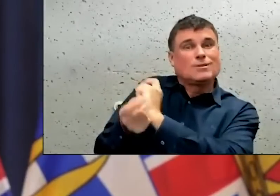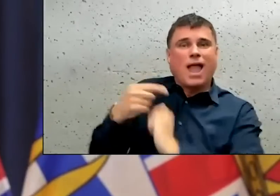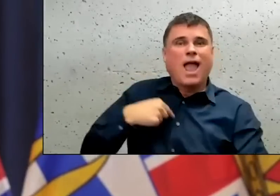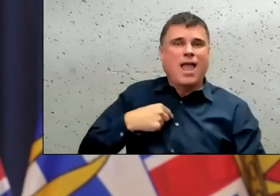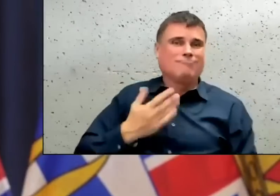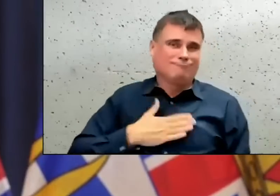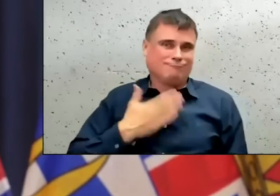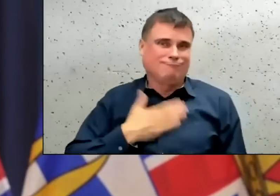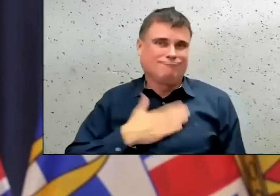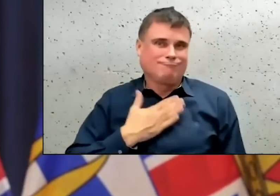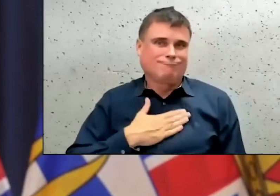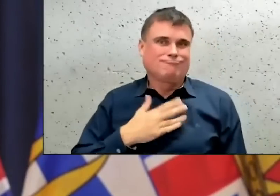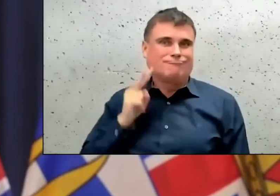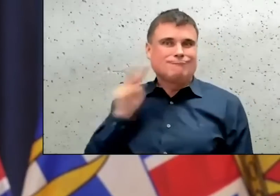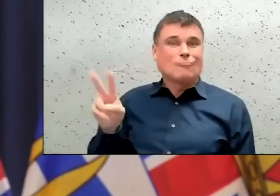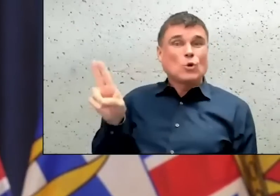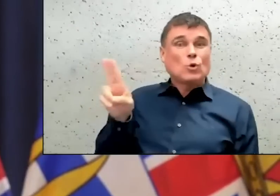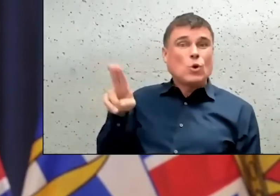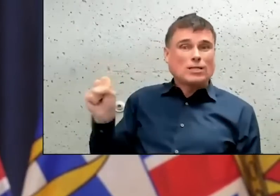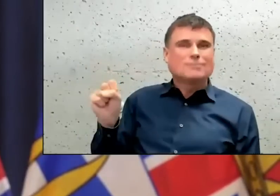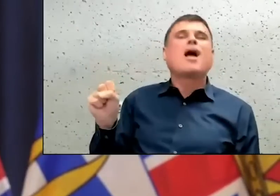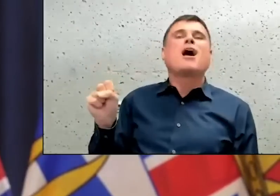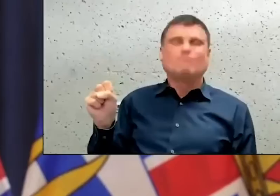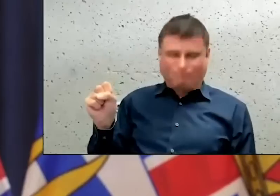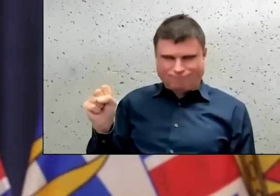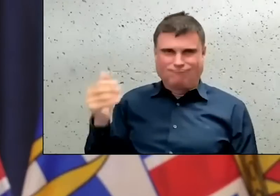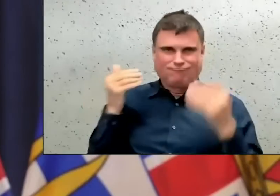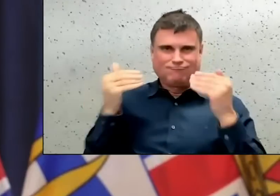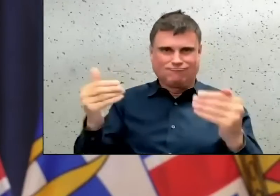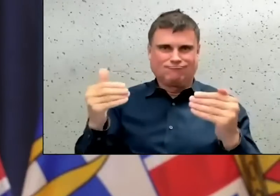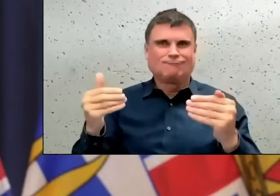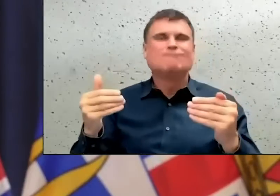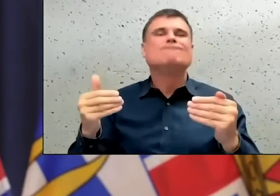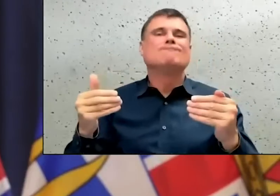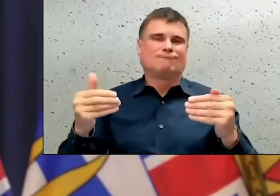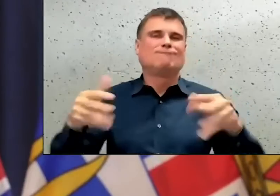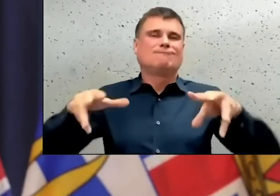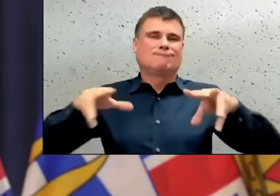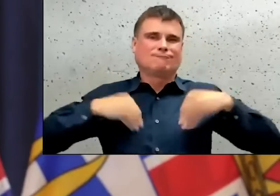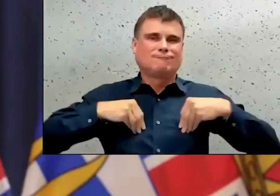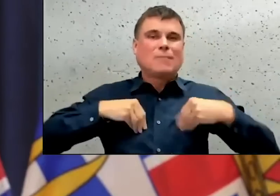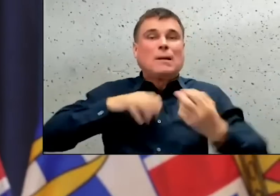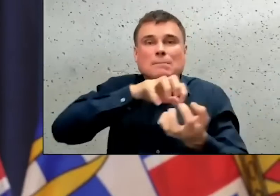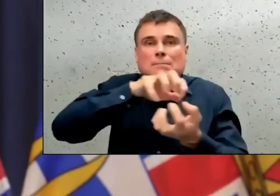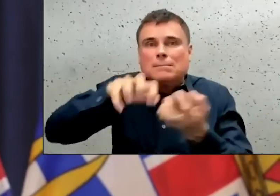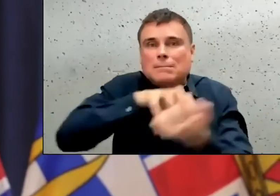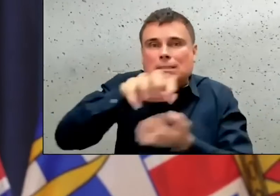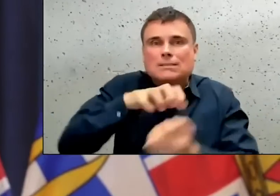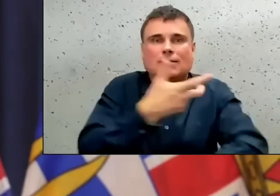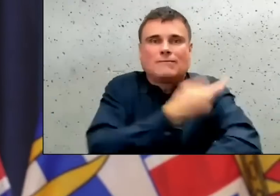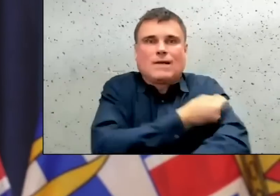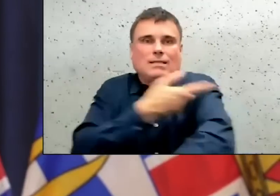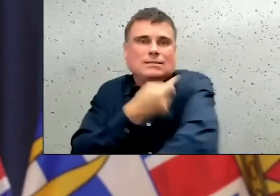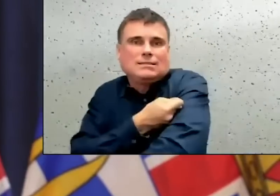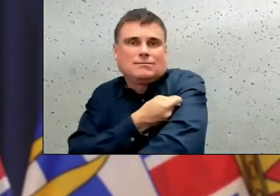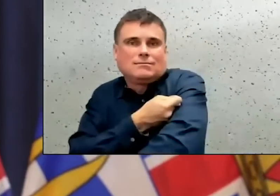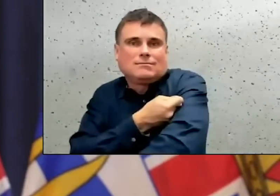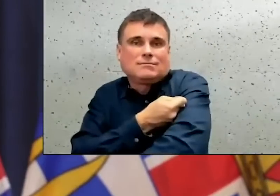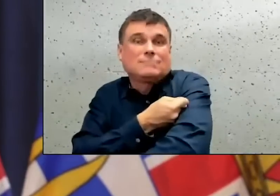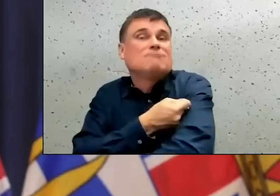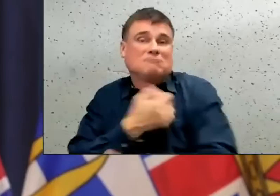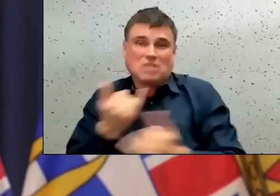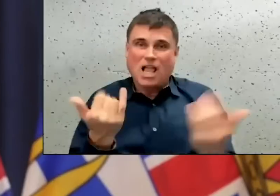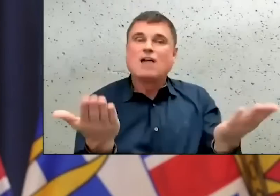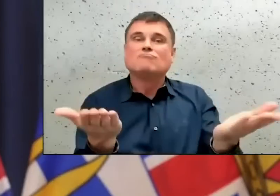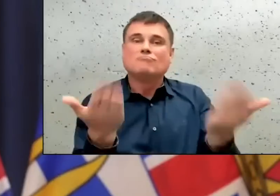U.S. is now in step in recognizing the approach we've taken here in Canada, and is accepting all of the mixed doses